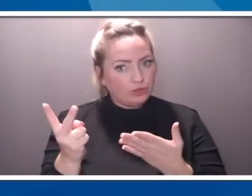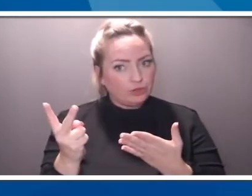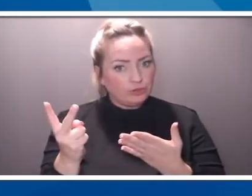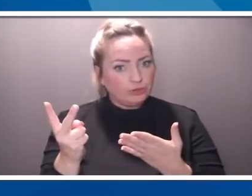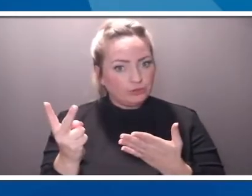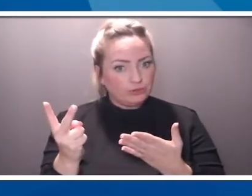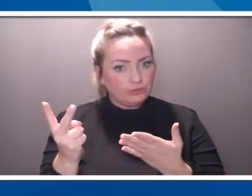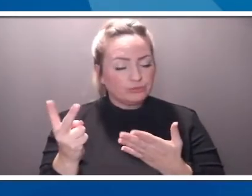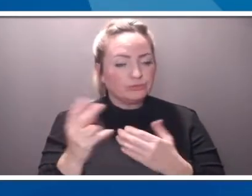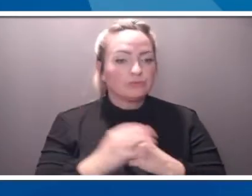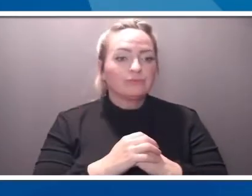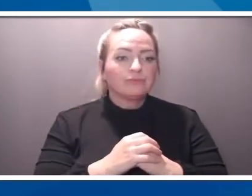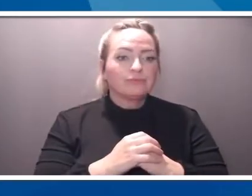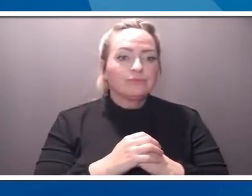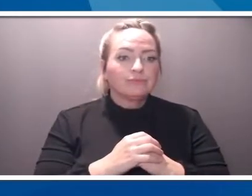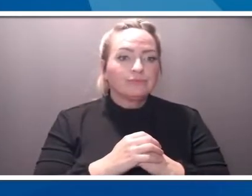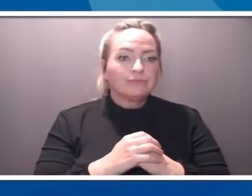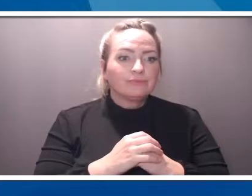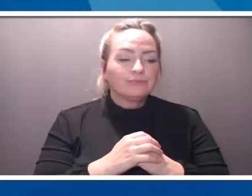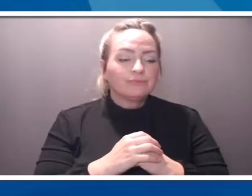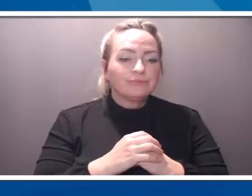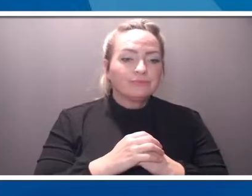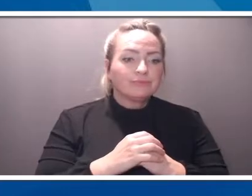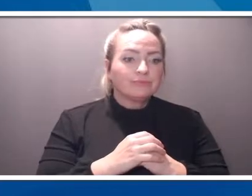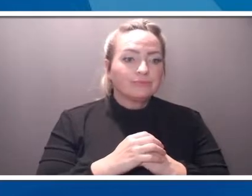that is the failure.